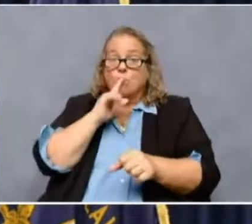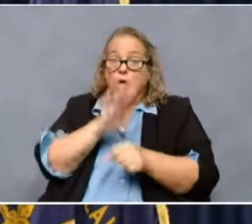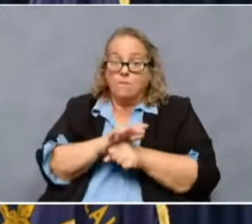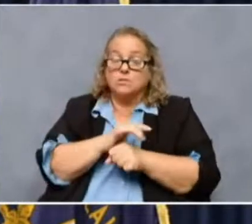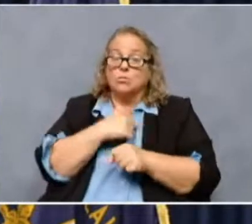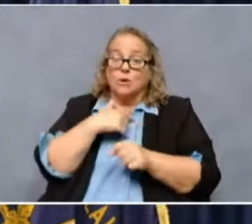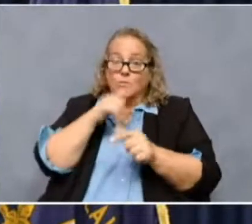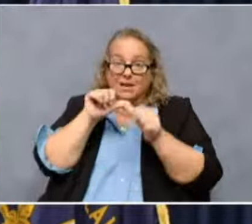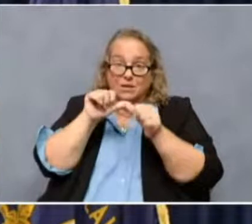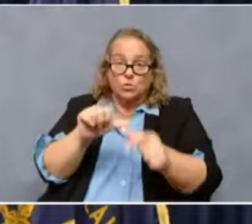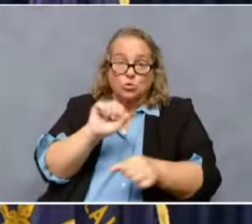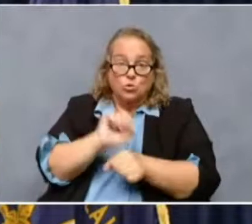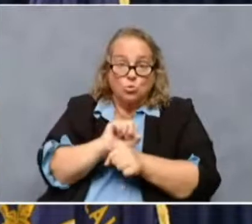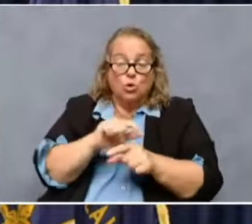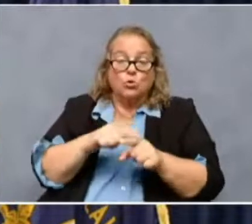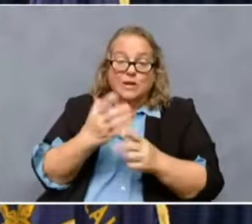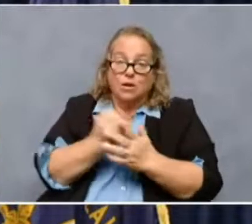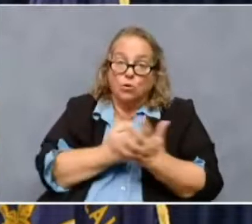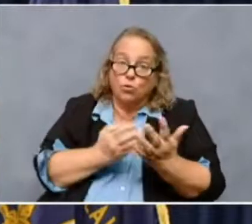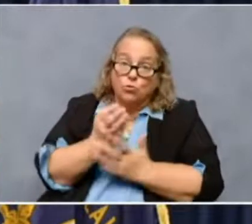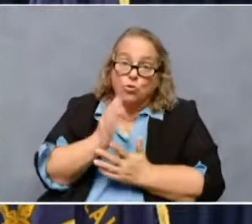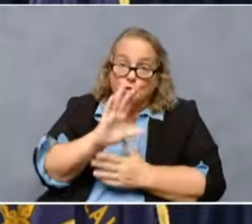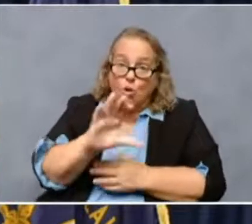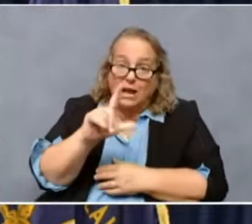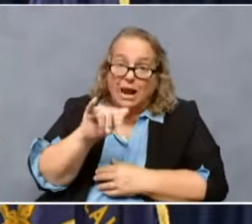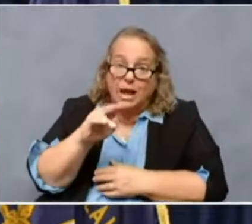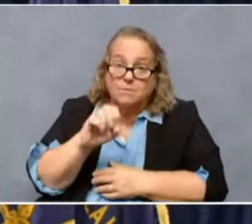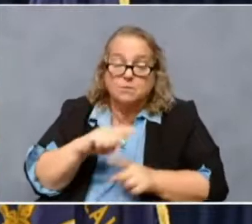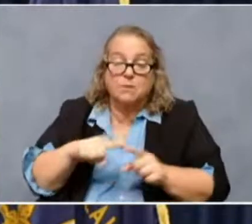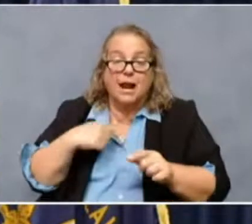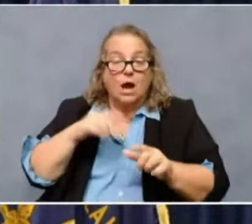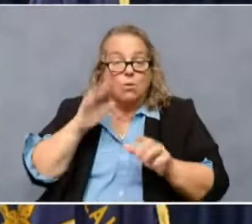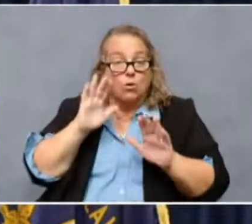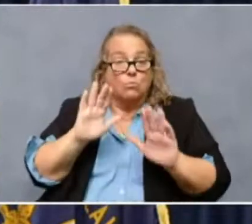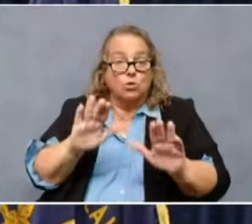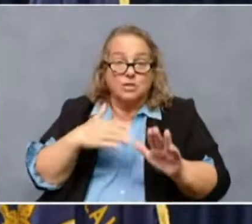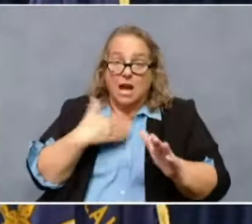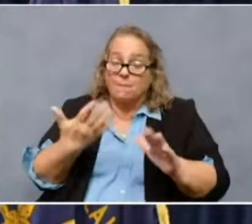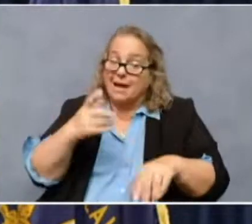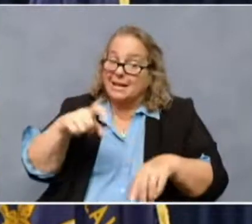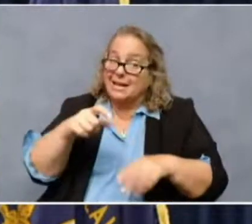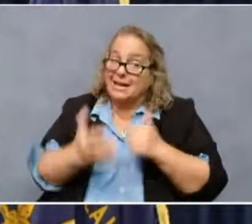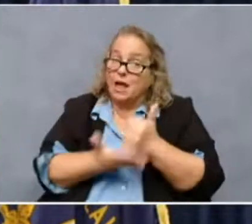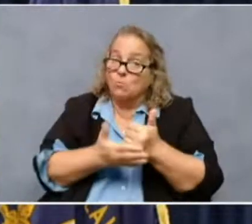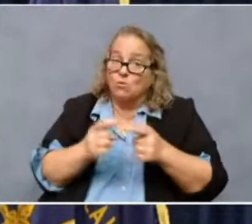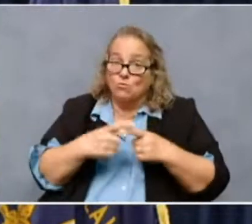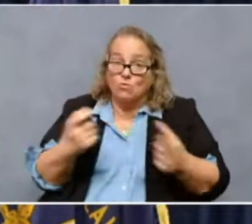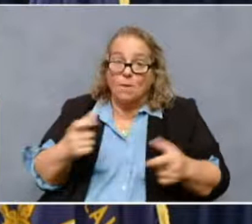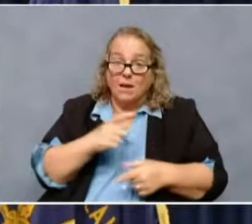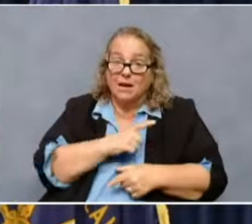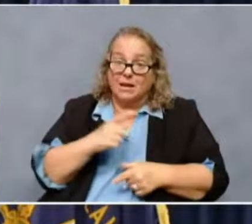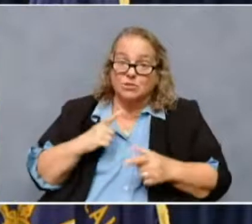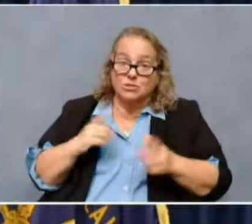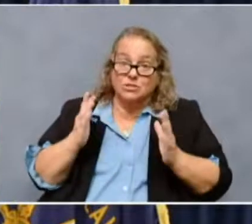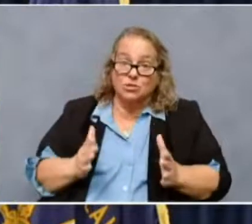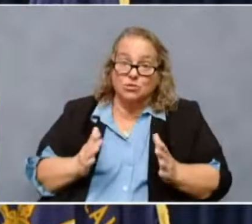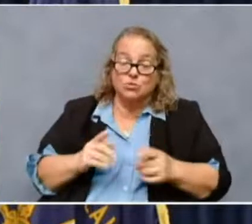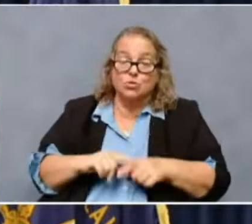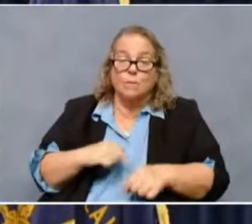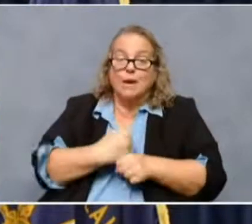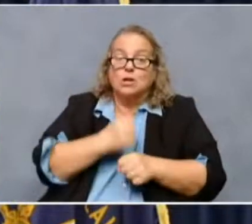to get to their claims, but I'm going to push. I may need some help from the General Assembly to make sure we have the structure